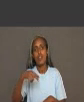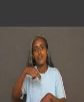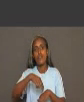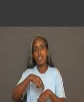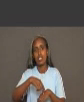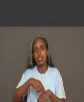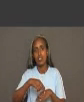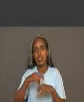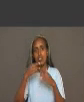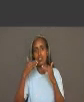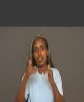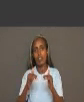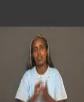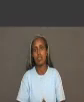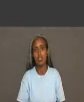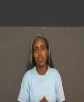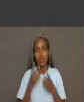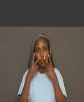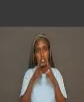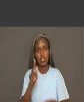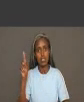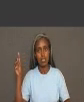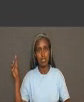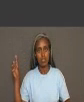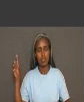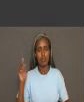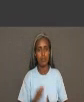rate. You can see the list here.